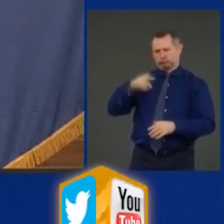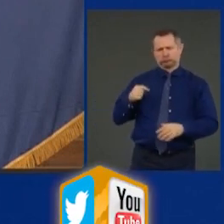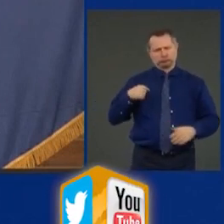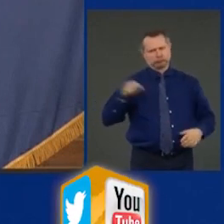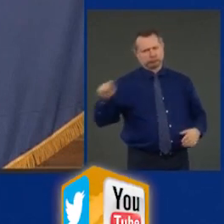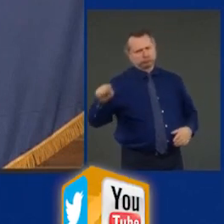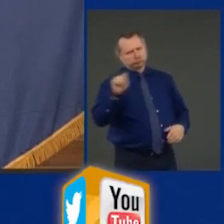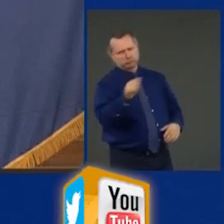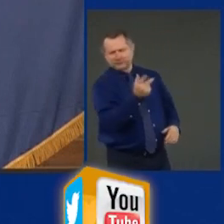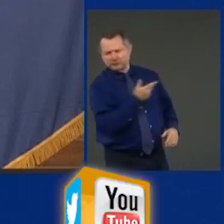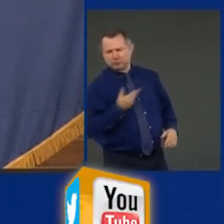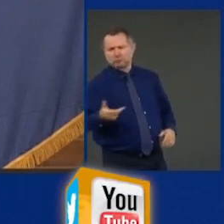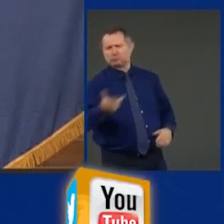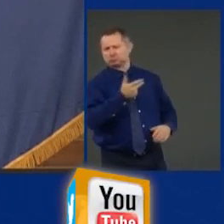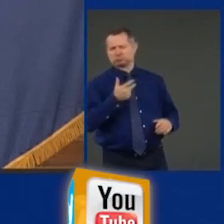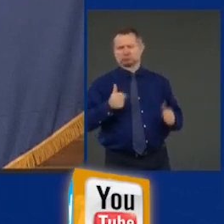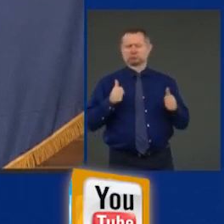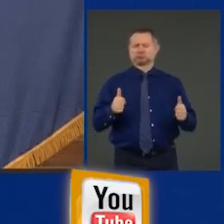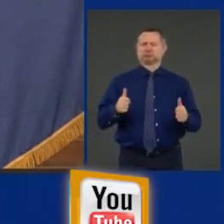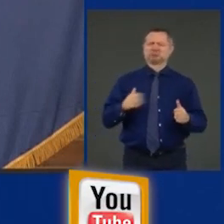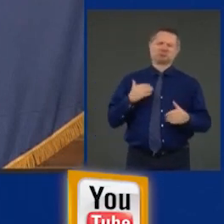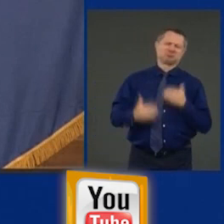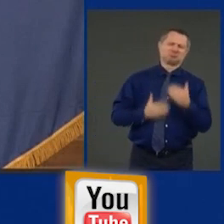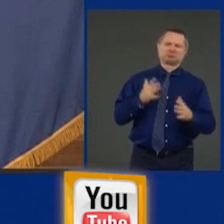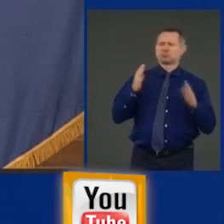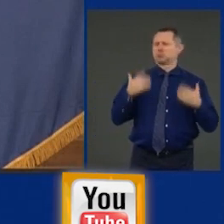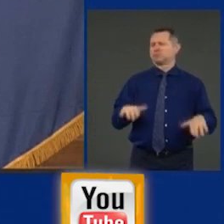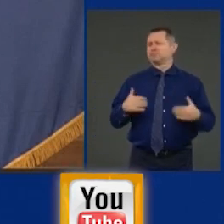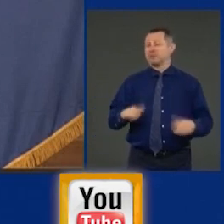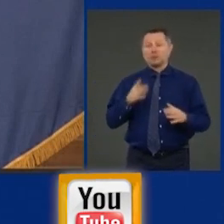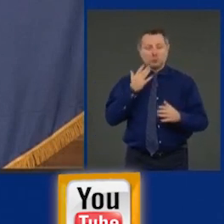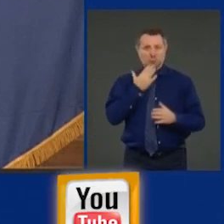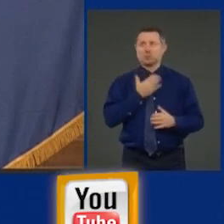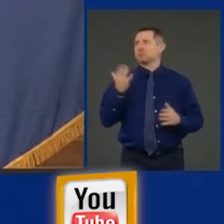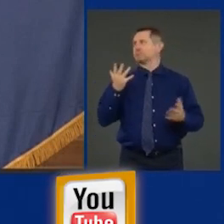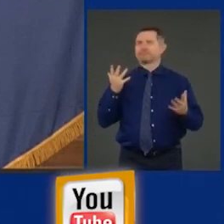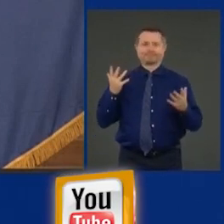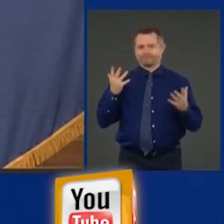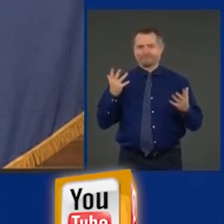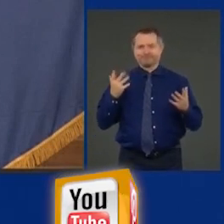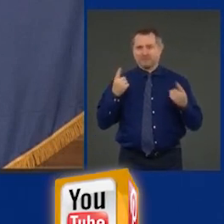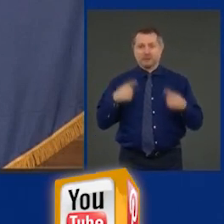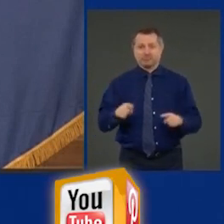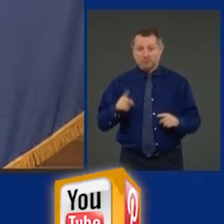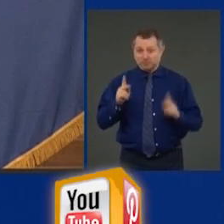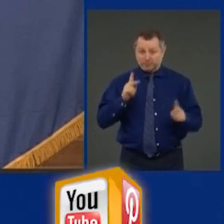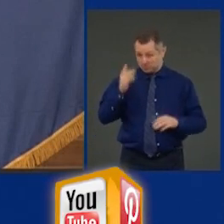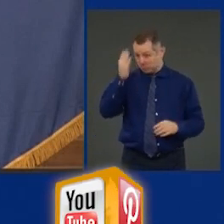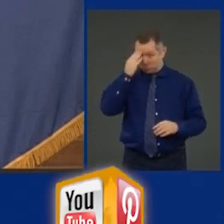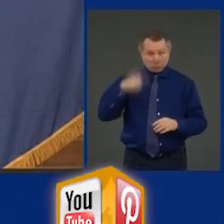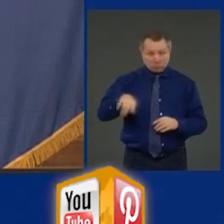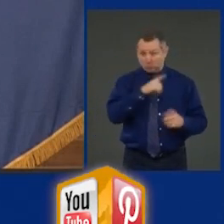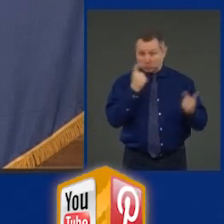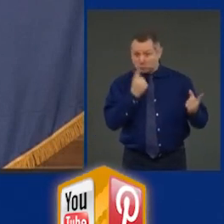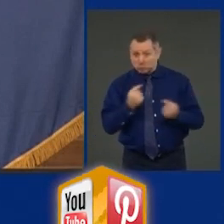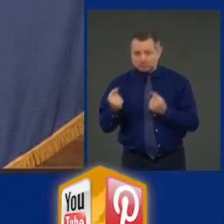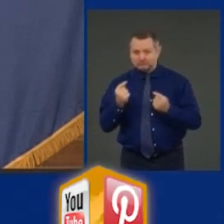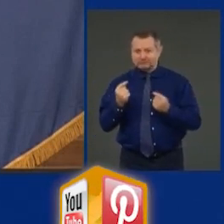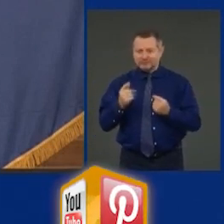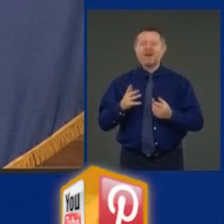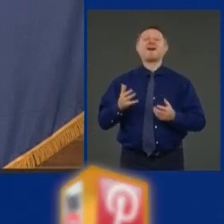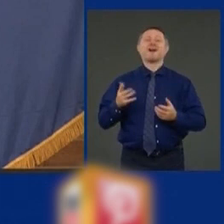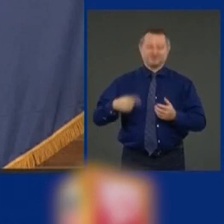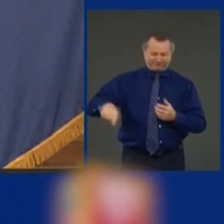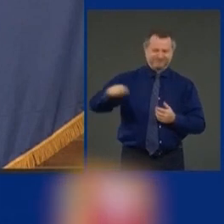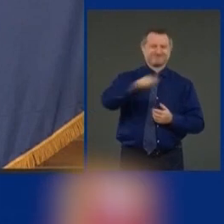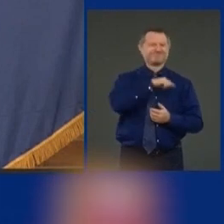best facets that came out of this was strong people got stronger and strong relationships got stronger. And